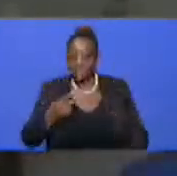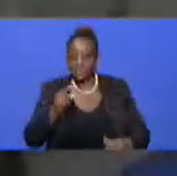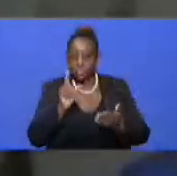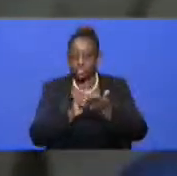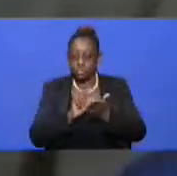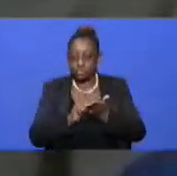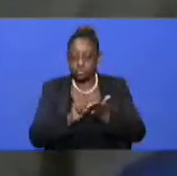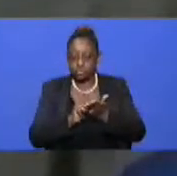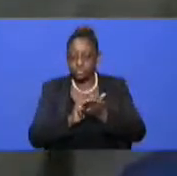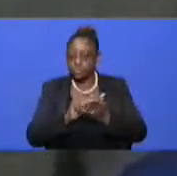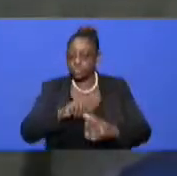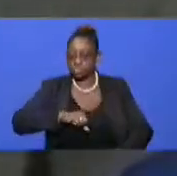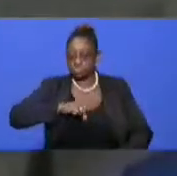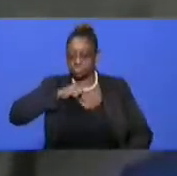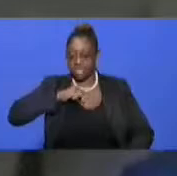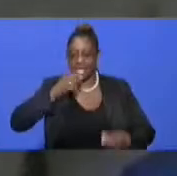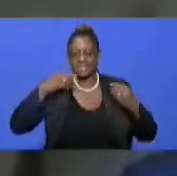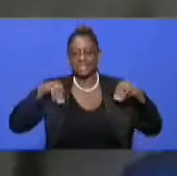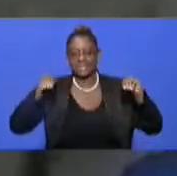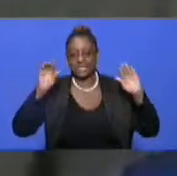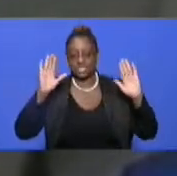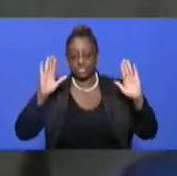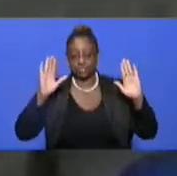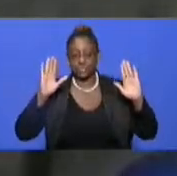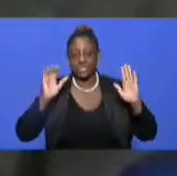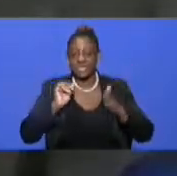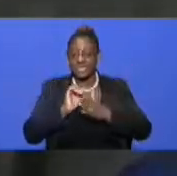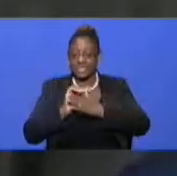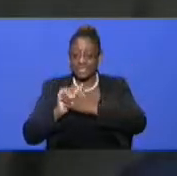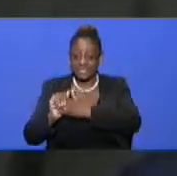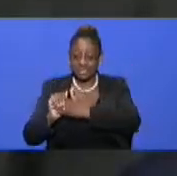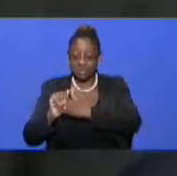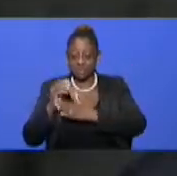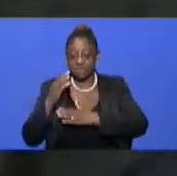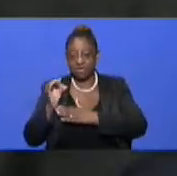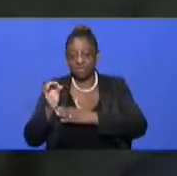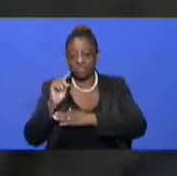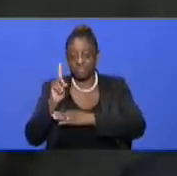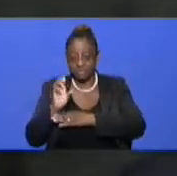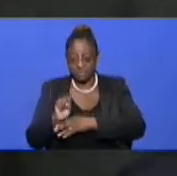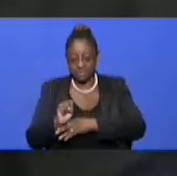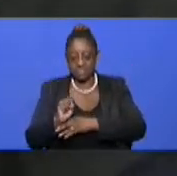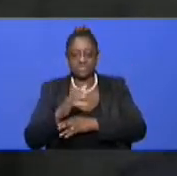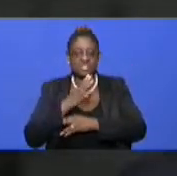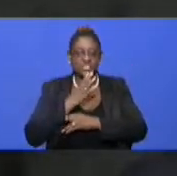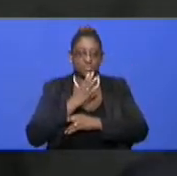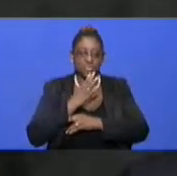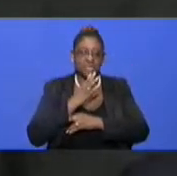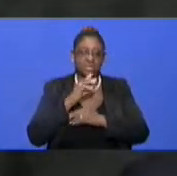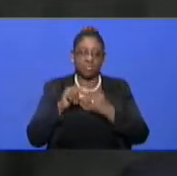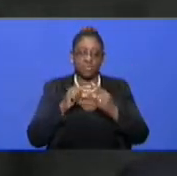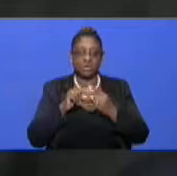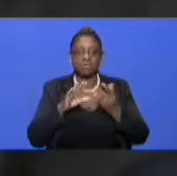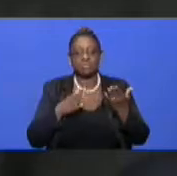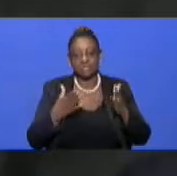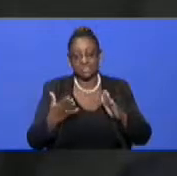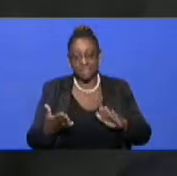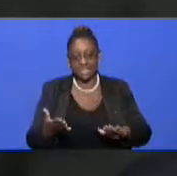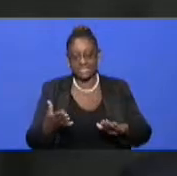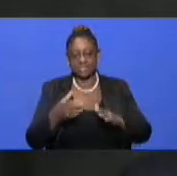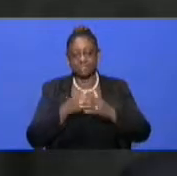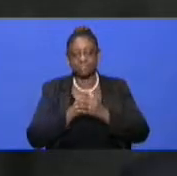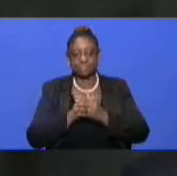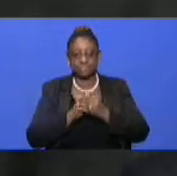with integrity and dedication. Chairman of the Broadcasting Corporation of the Bahamas speaking to her passing.